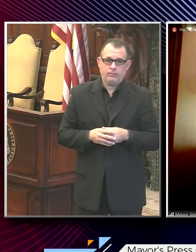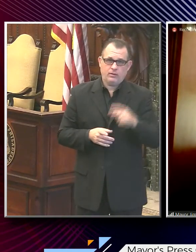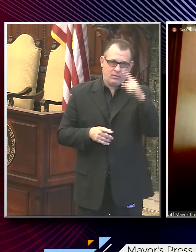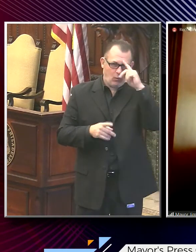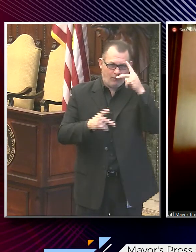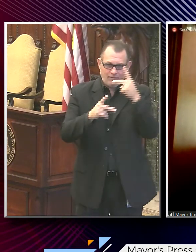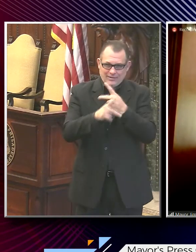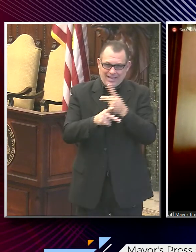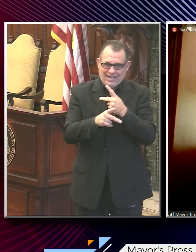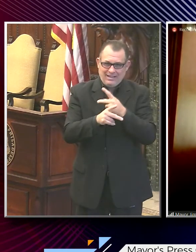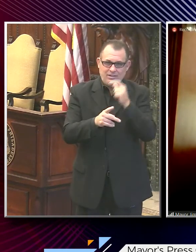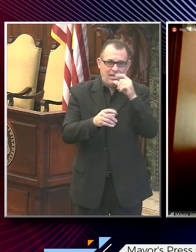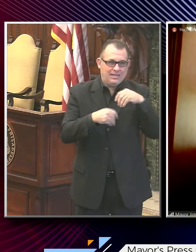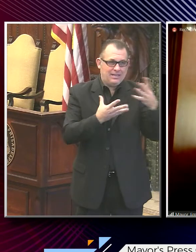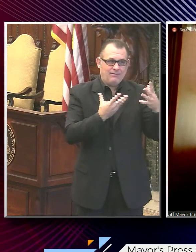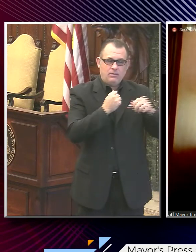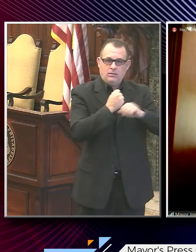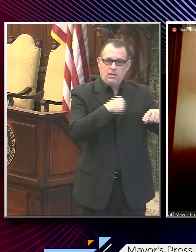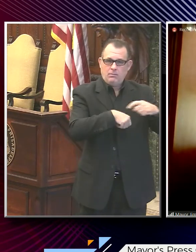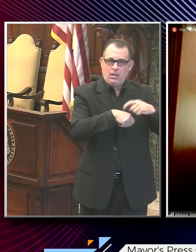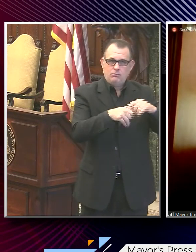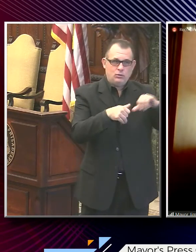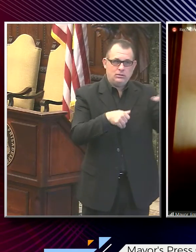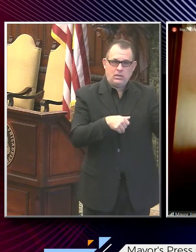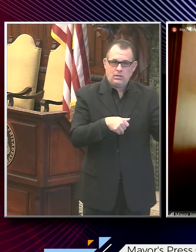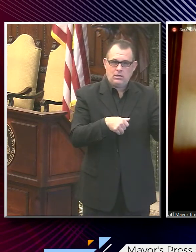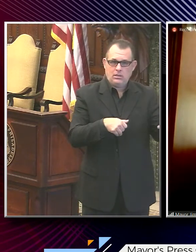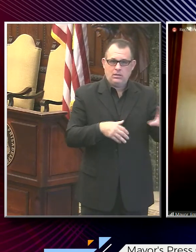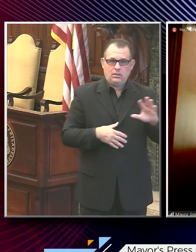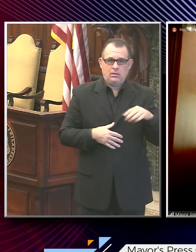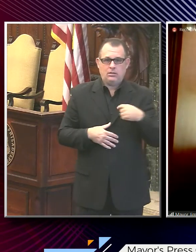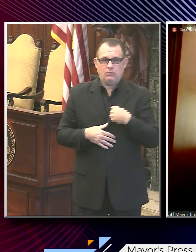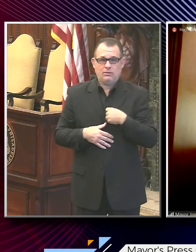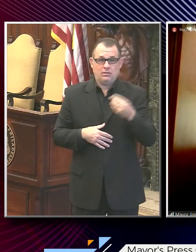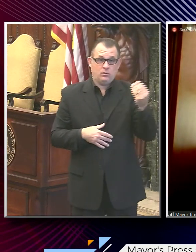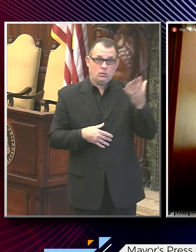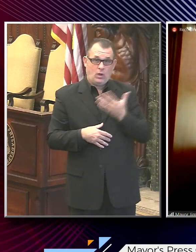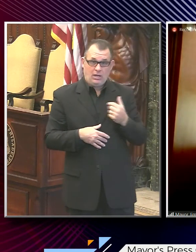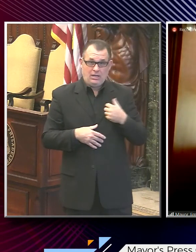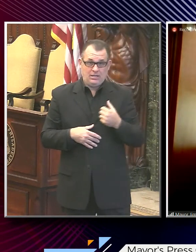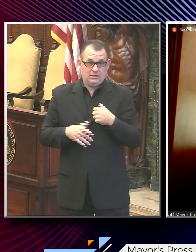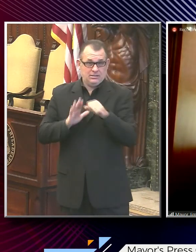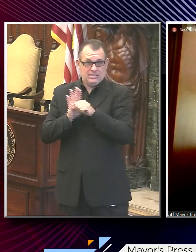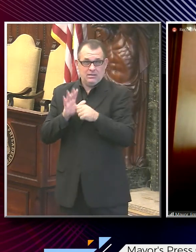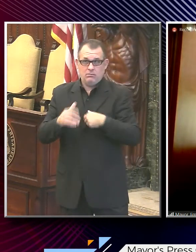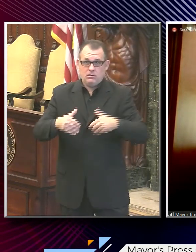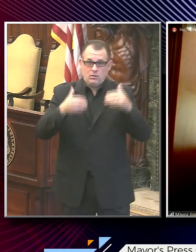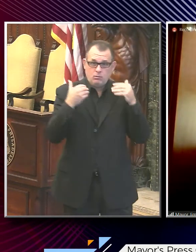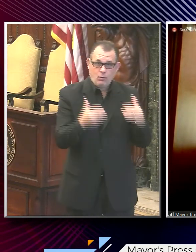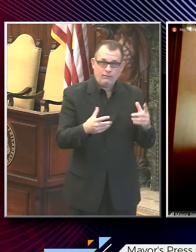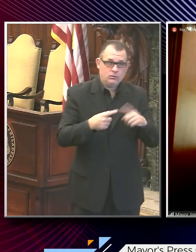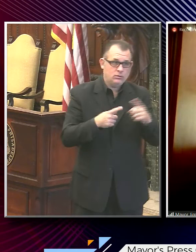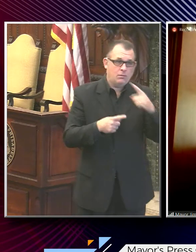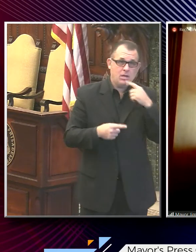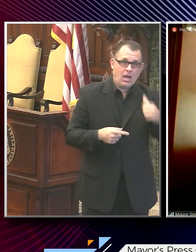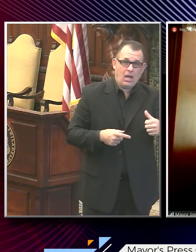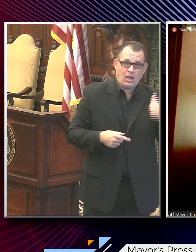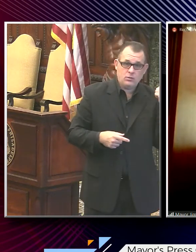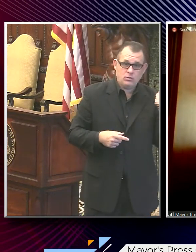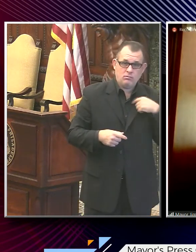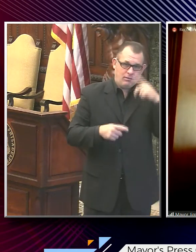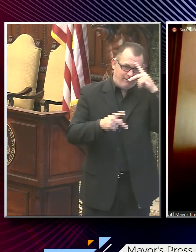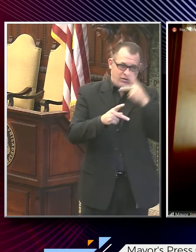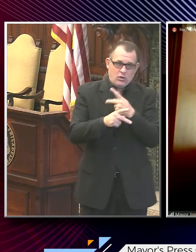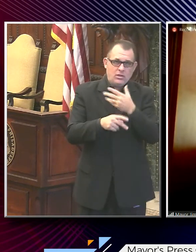not issue the injunction and said we were permitted to move forward. And we will try to figure out operationally how to do that. But in the